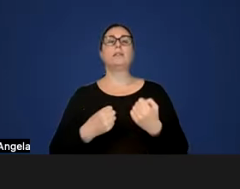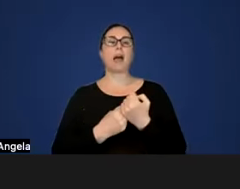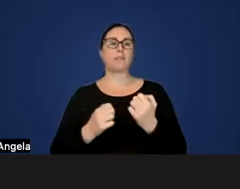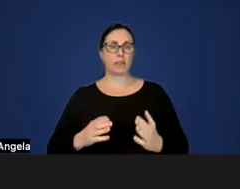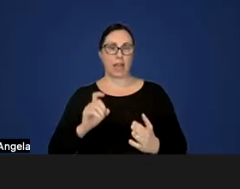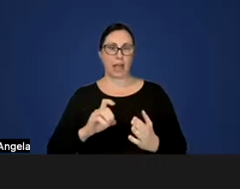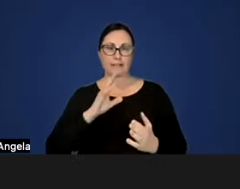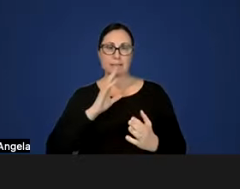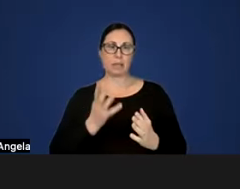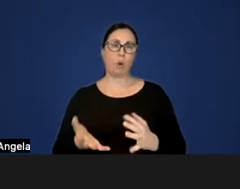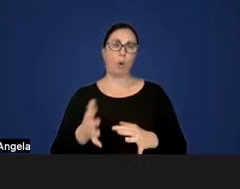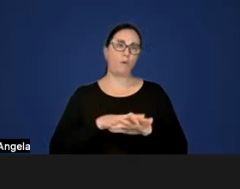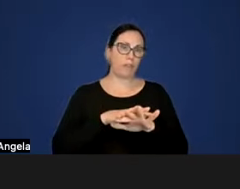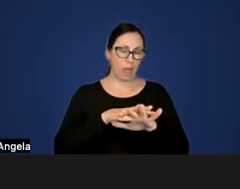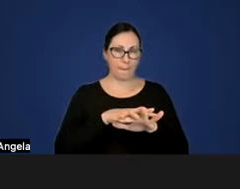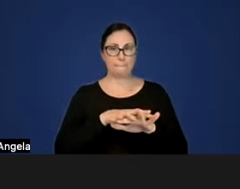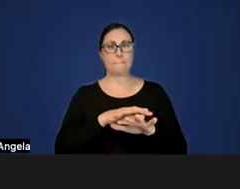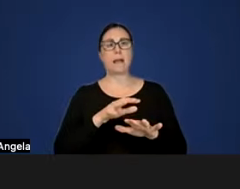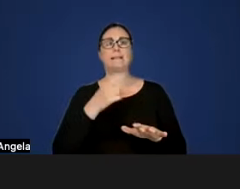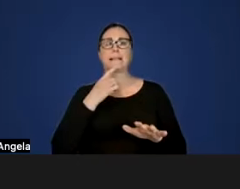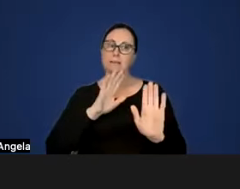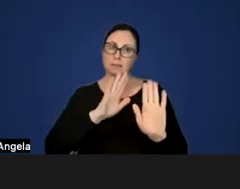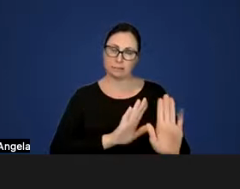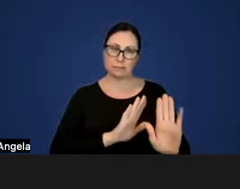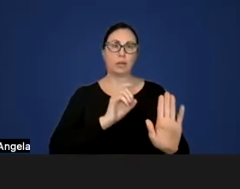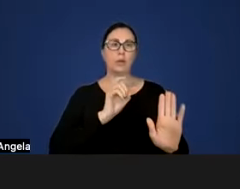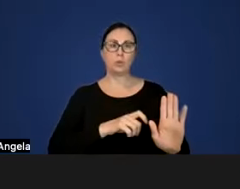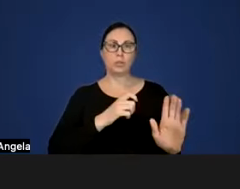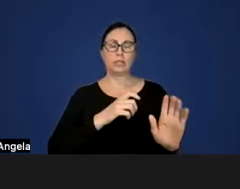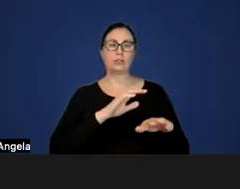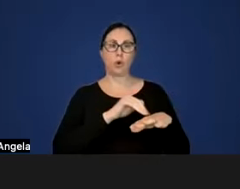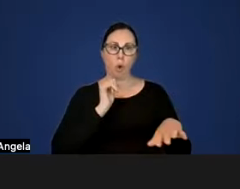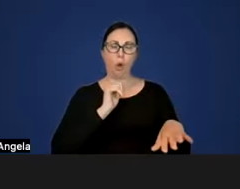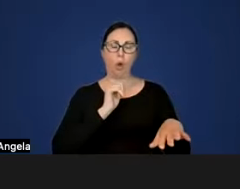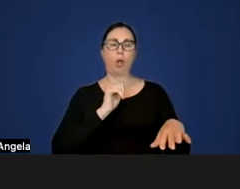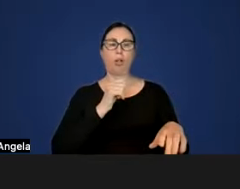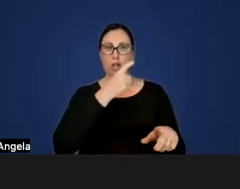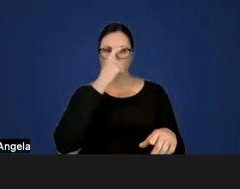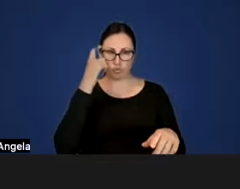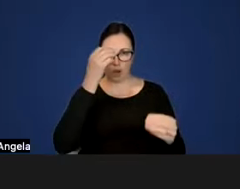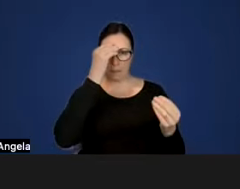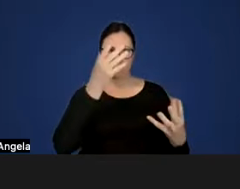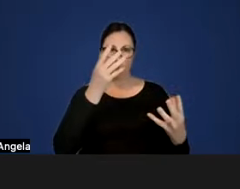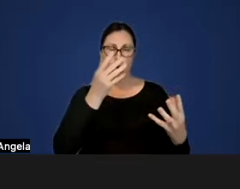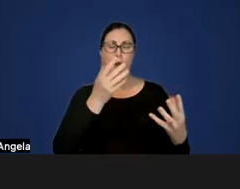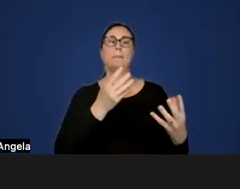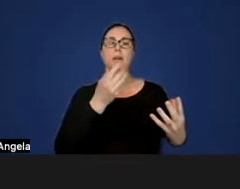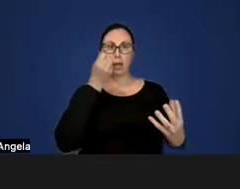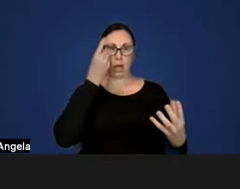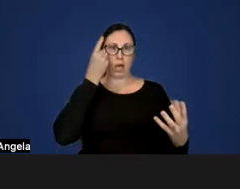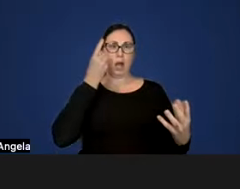repeat factually that 1, they need to call a trauma-informed officer, and 2, they are escalating her trauma response